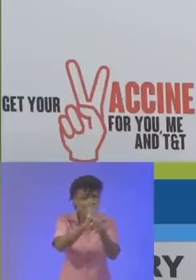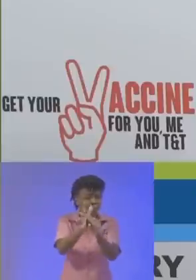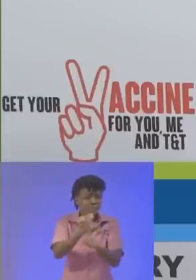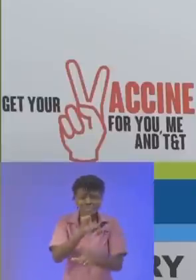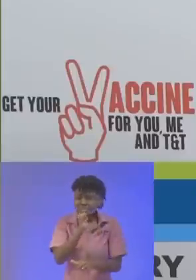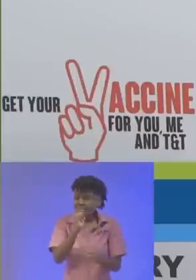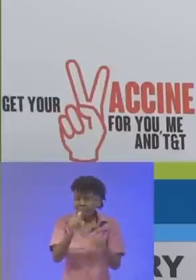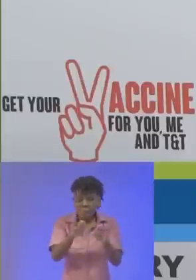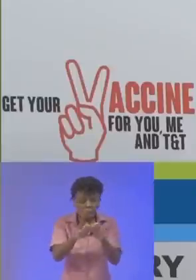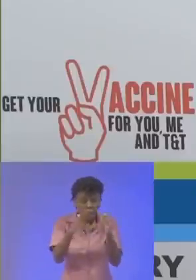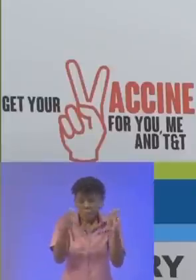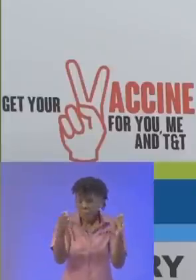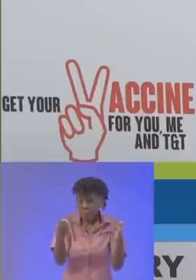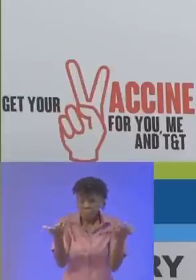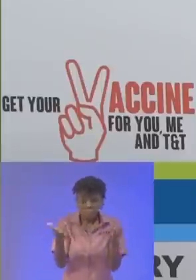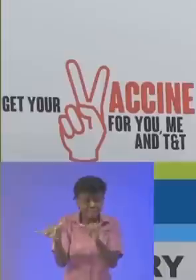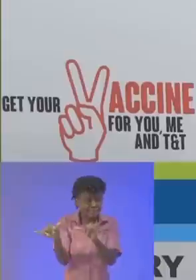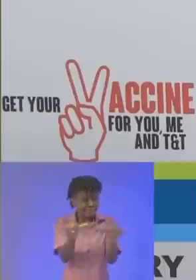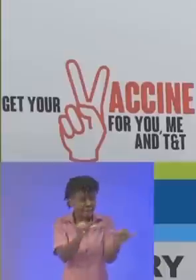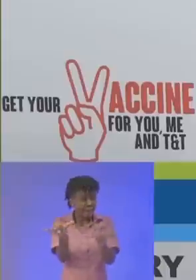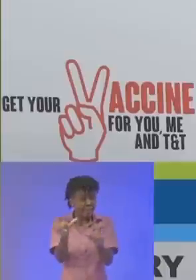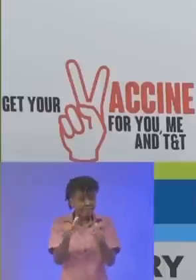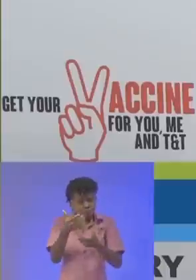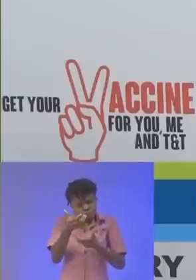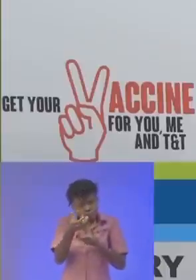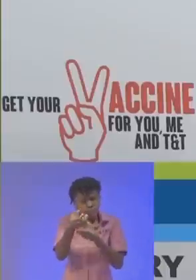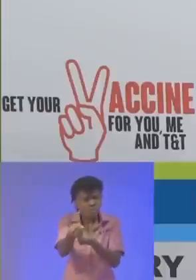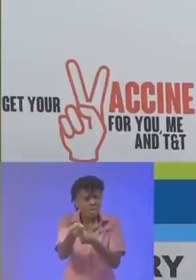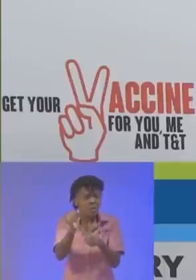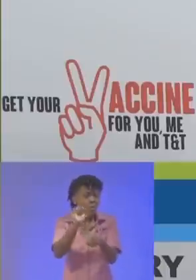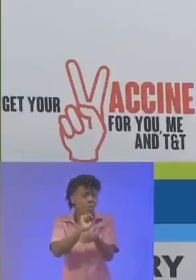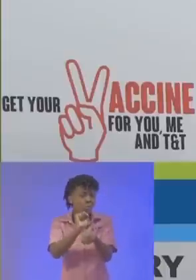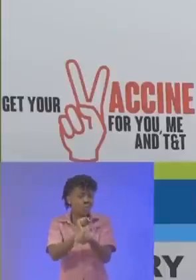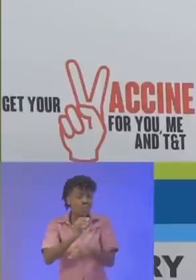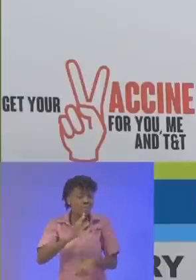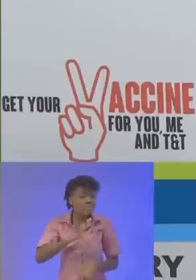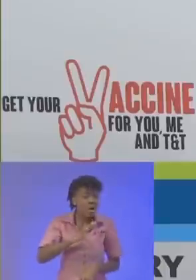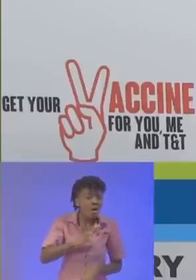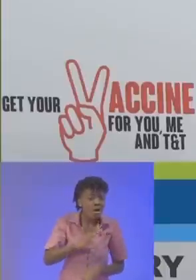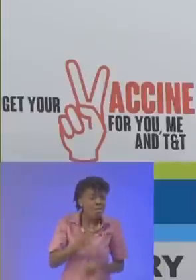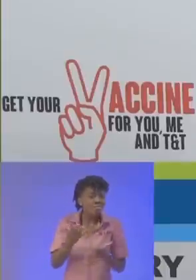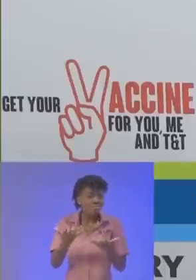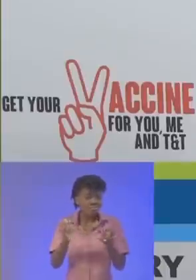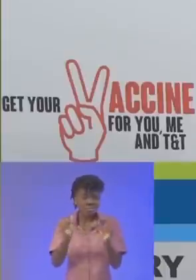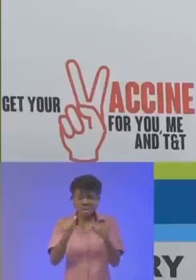effective, available, and accessible to all those eligible in Trinidad and Tobago.